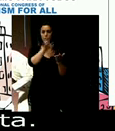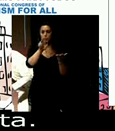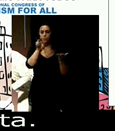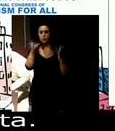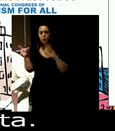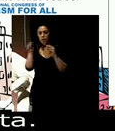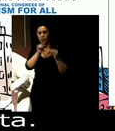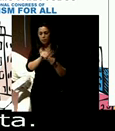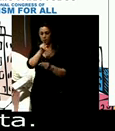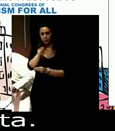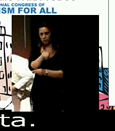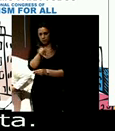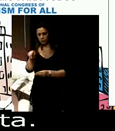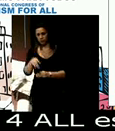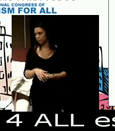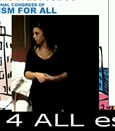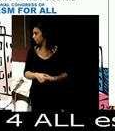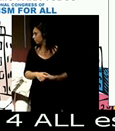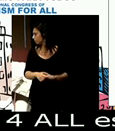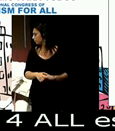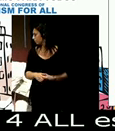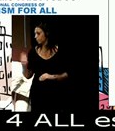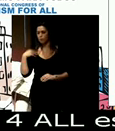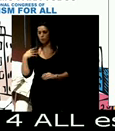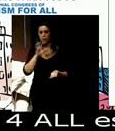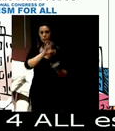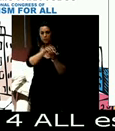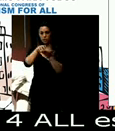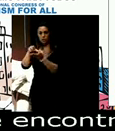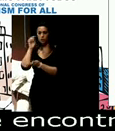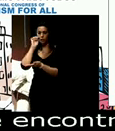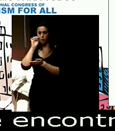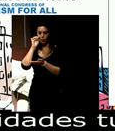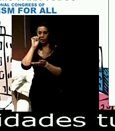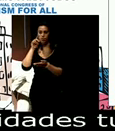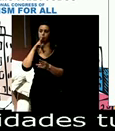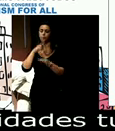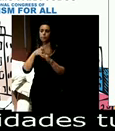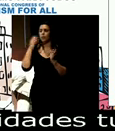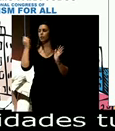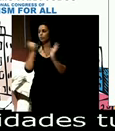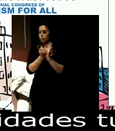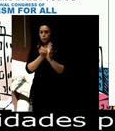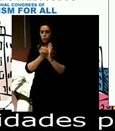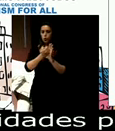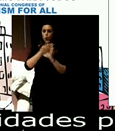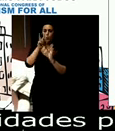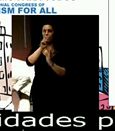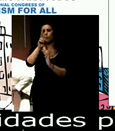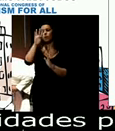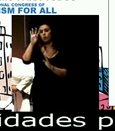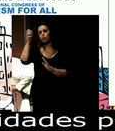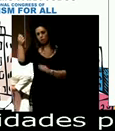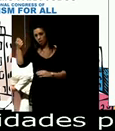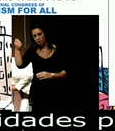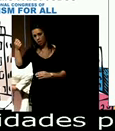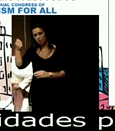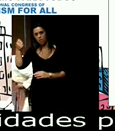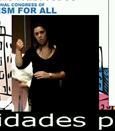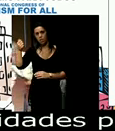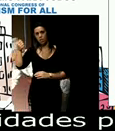The tourist facilities with the V4A brand also declare they are sharing the value. The